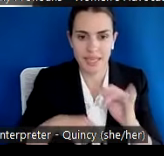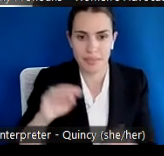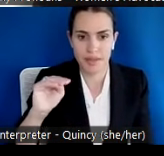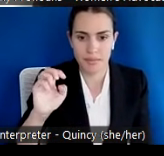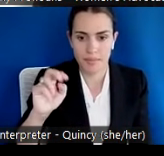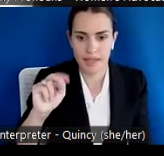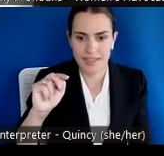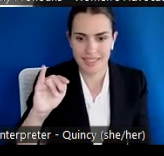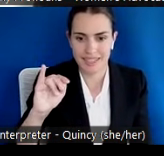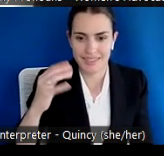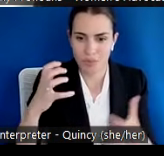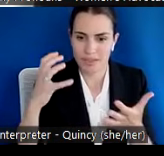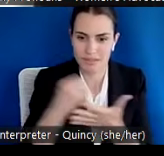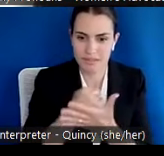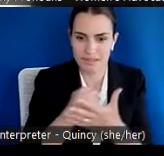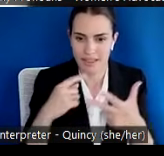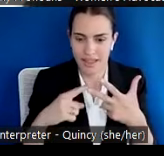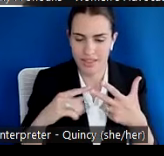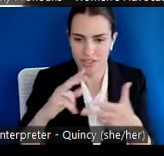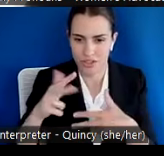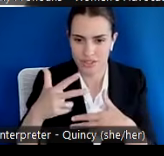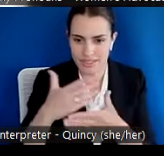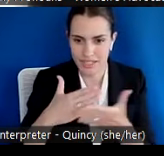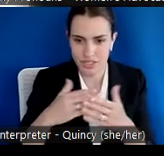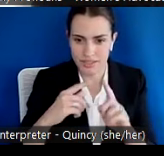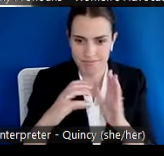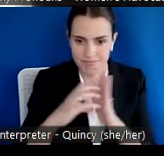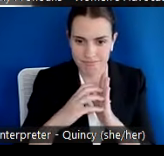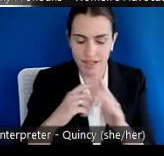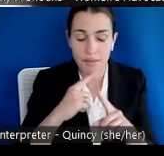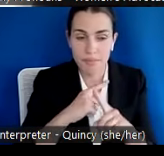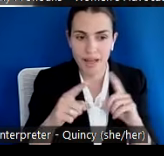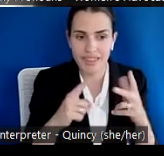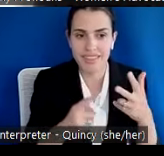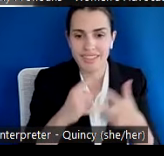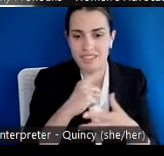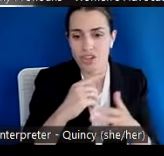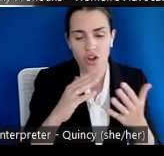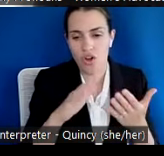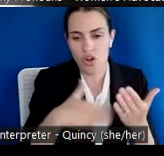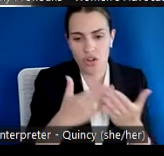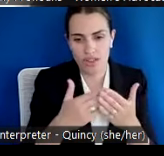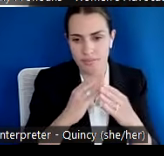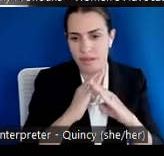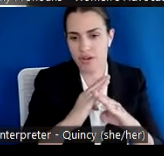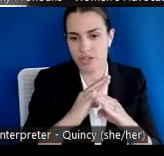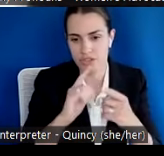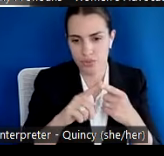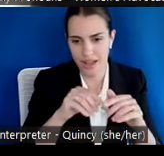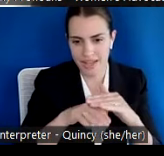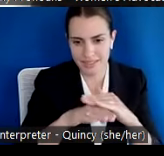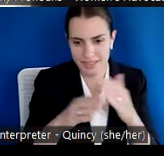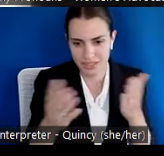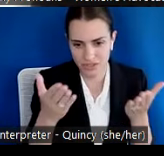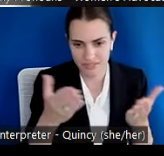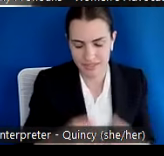third section. But these are just barriers to accessing services. And so I want you to kind of look at them and